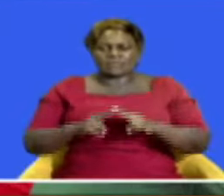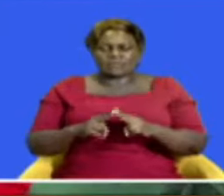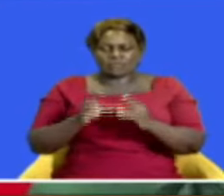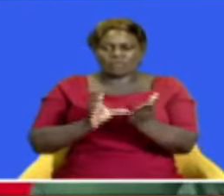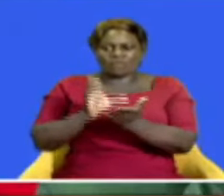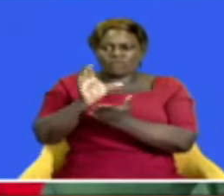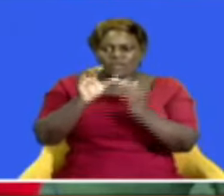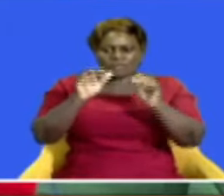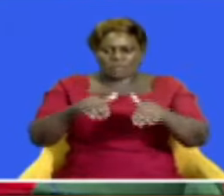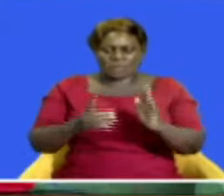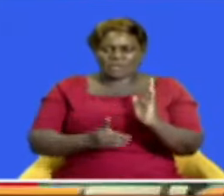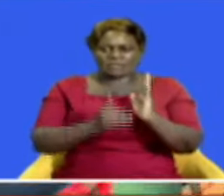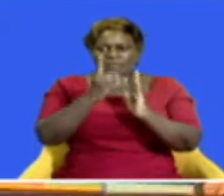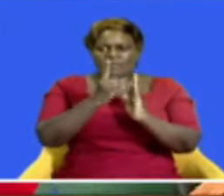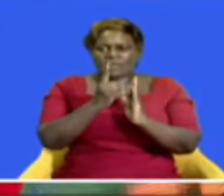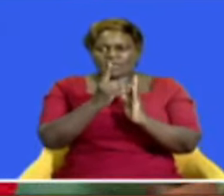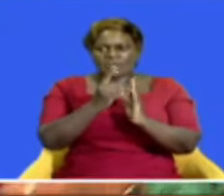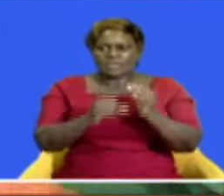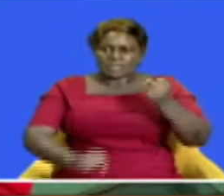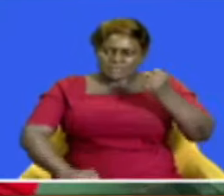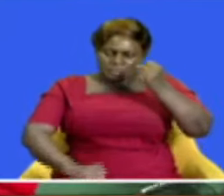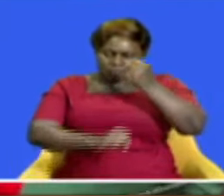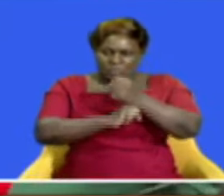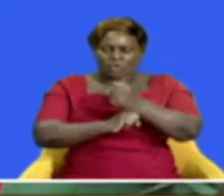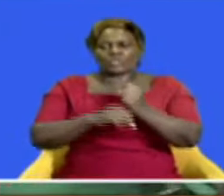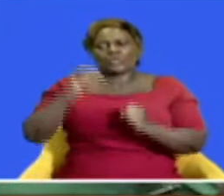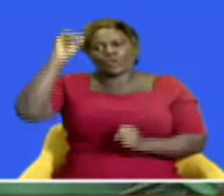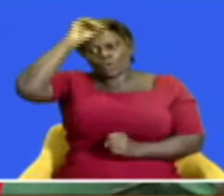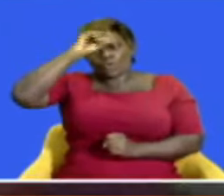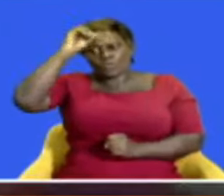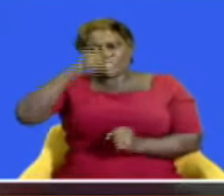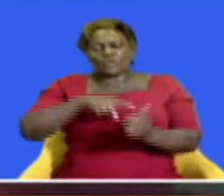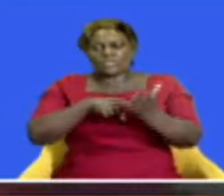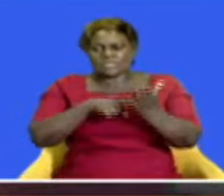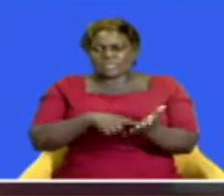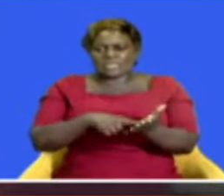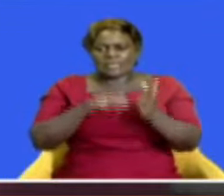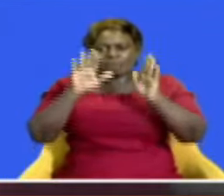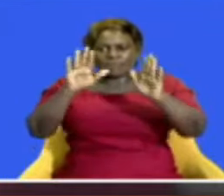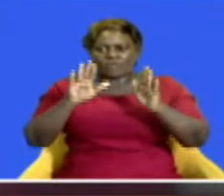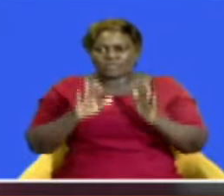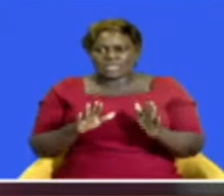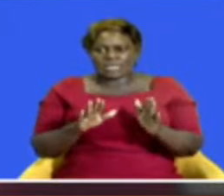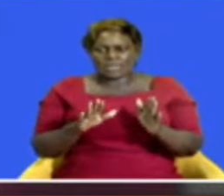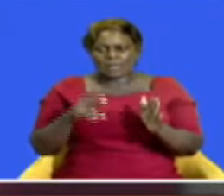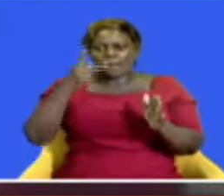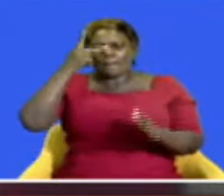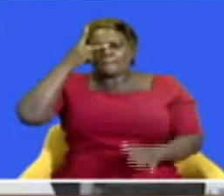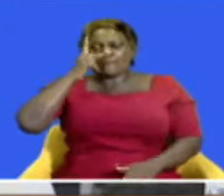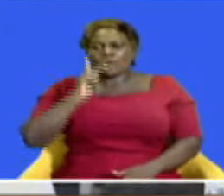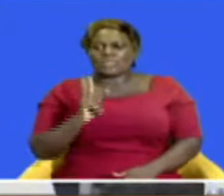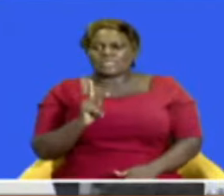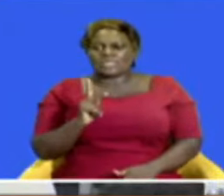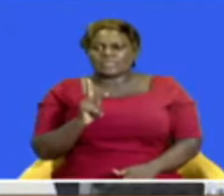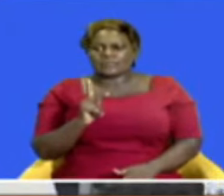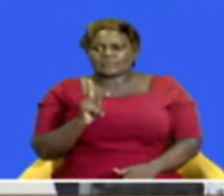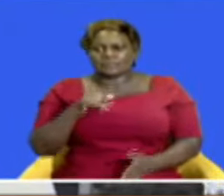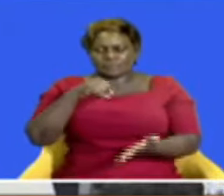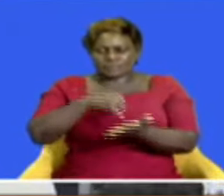for Agricultural Development aliunga mkono maoni haya, akisisitiza haja ya mifumo ya sera